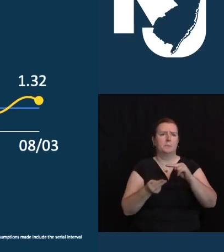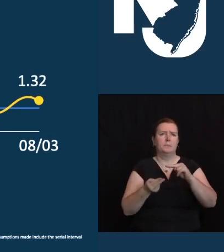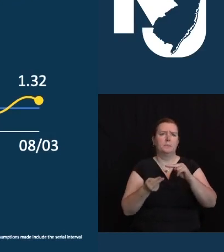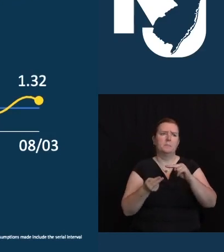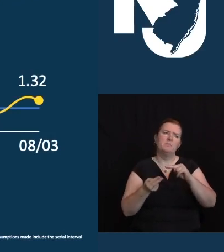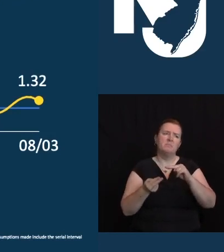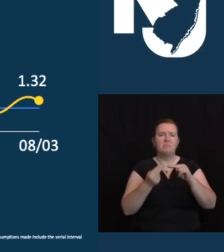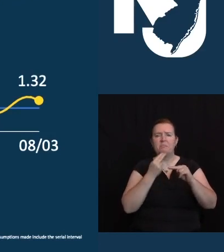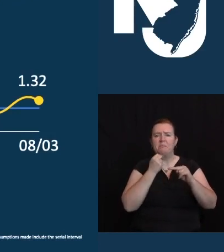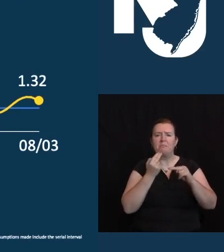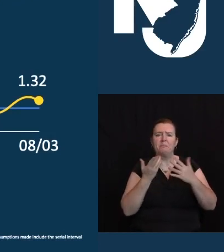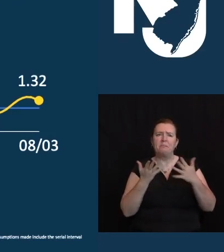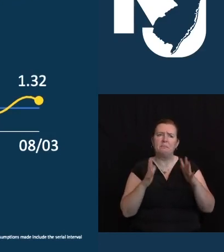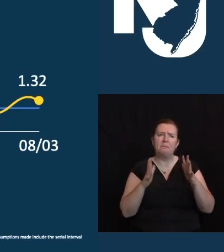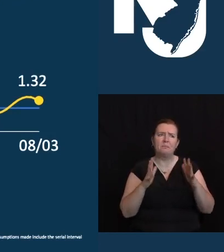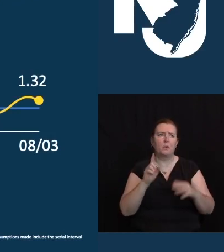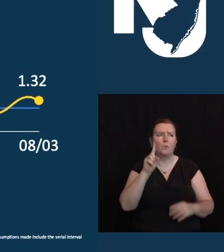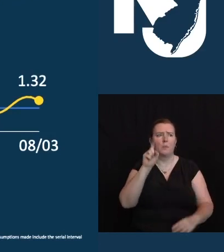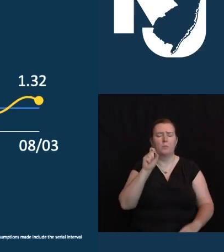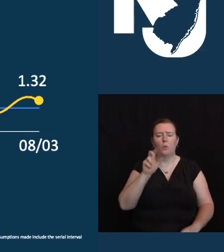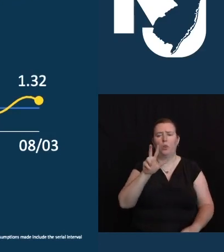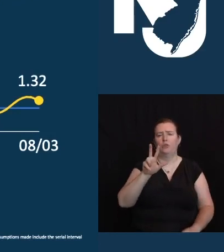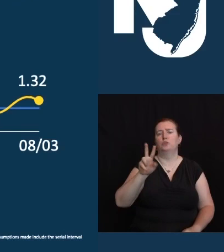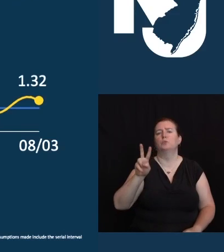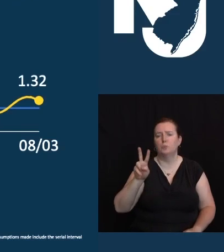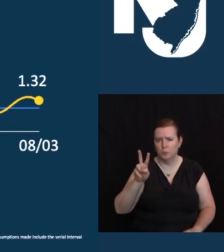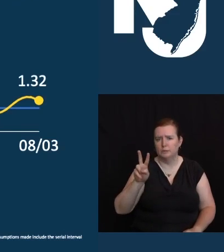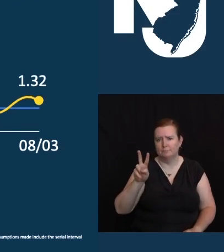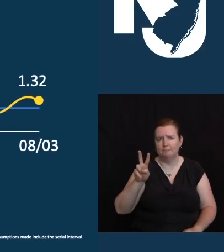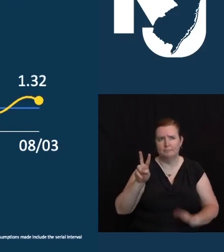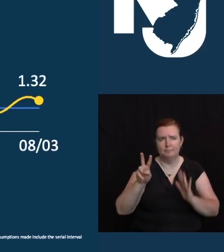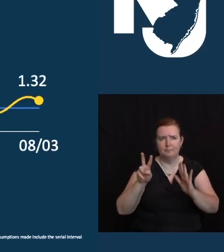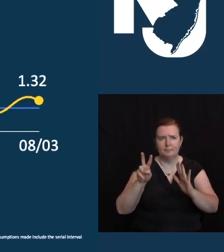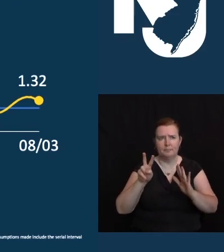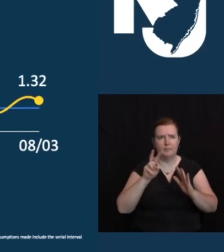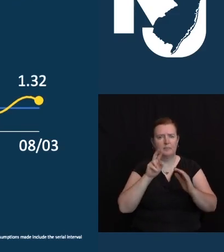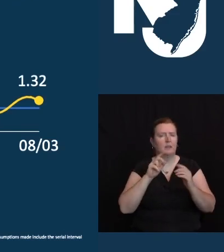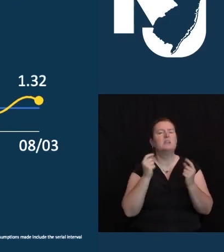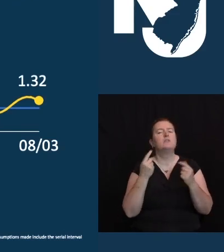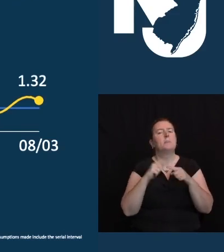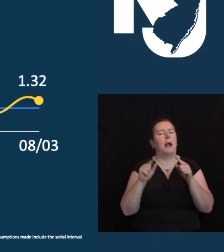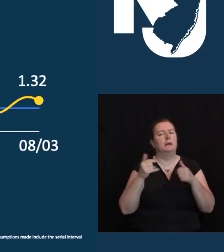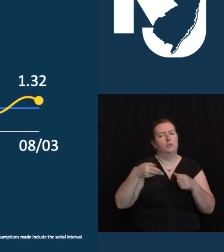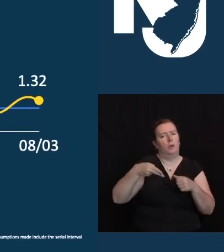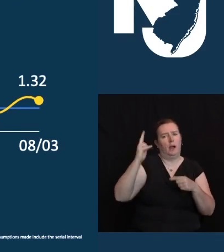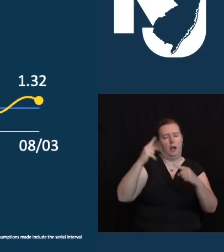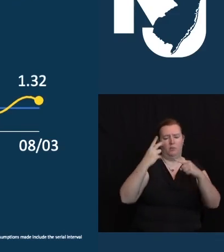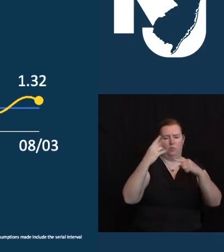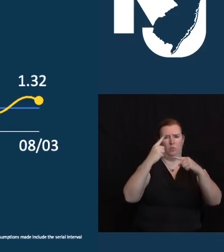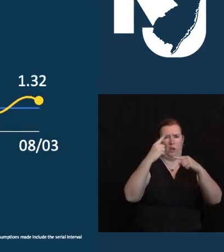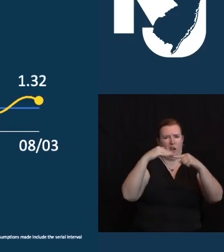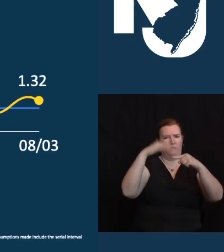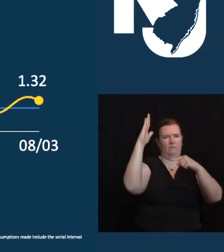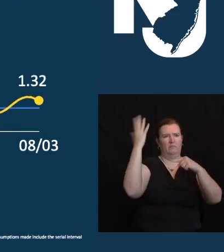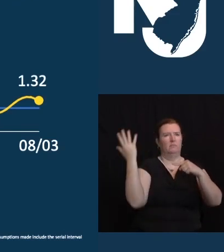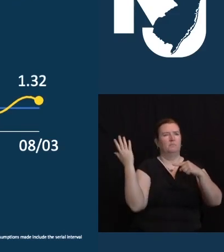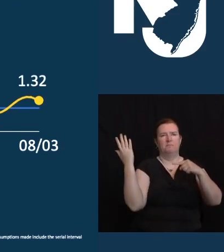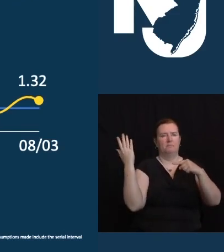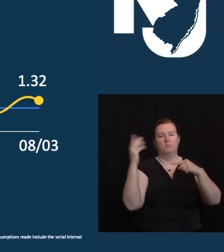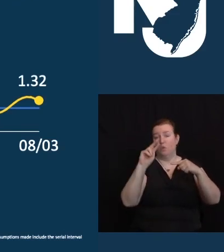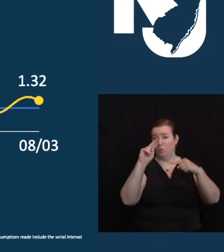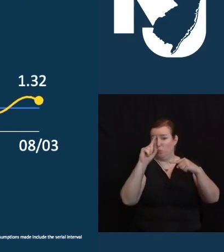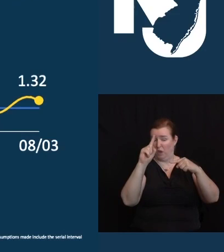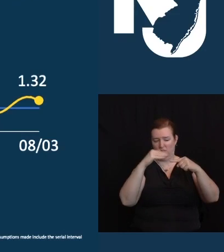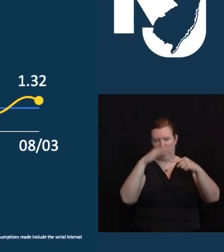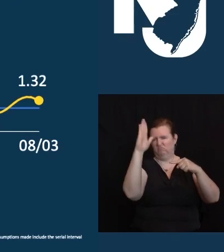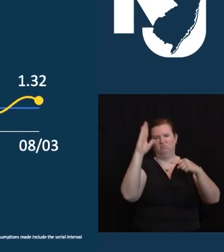down nonetheless. Today is 1.32. This is still too high as it's over 1, and it means that this virus continues to spread too quickly and too